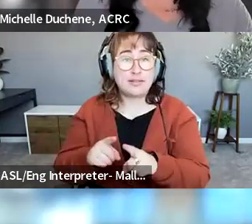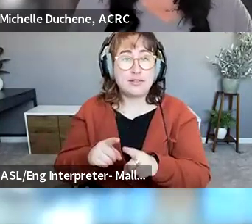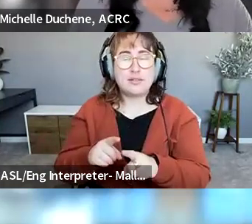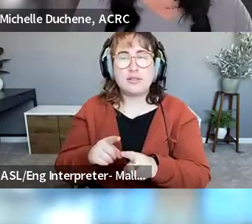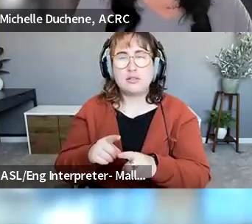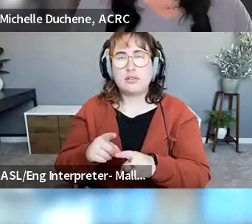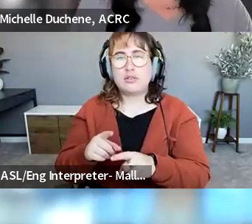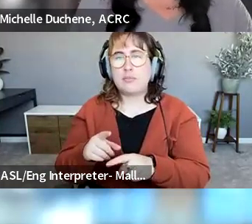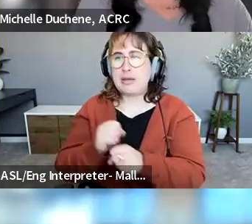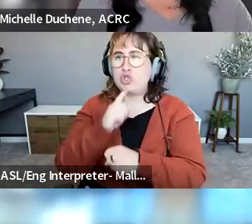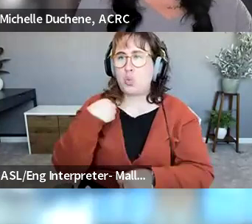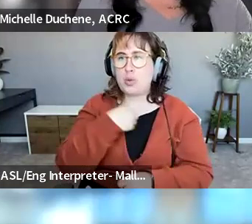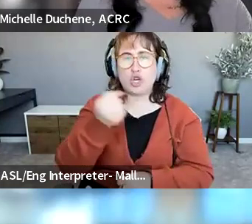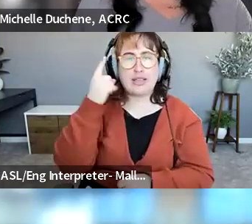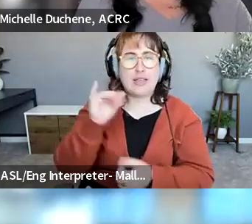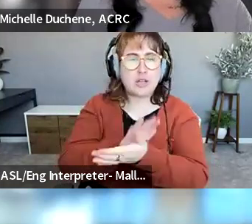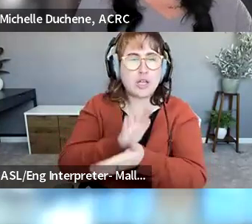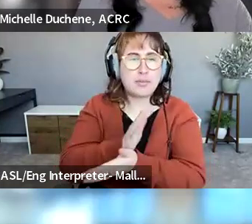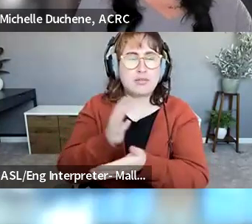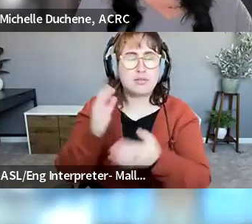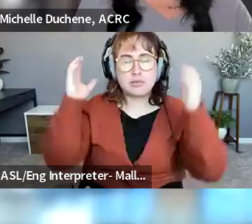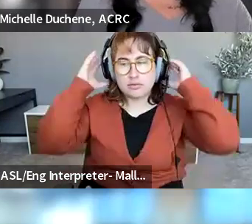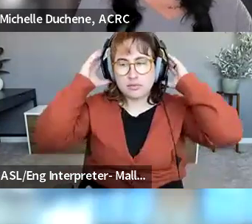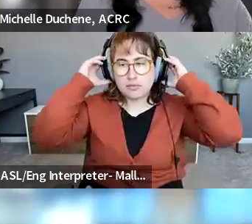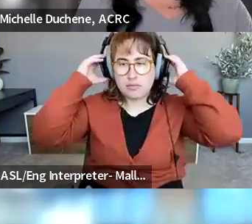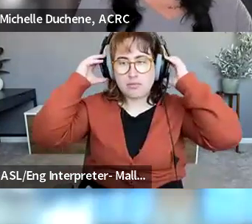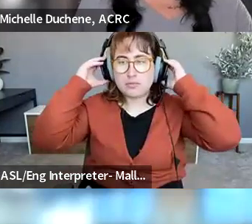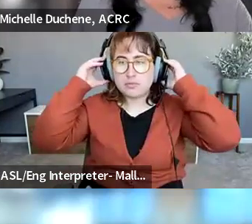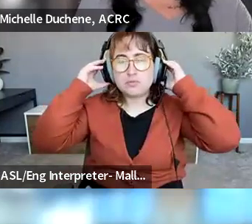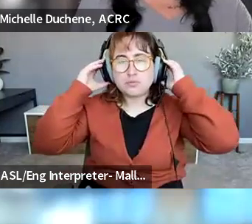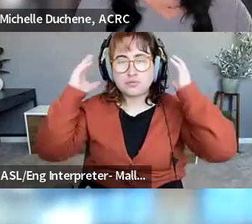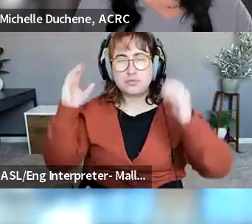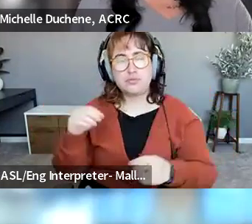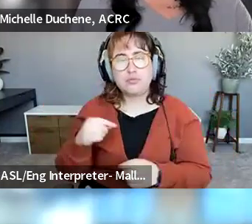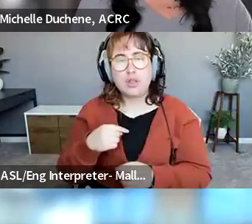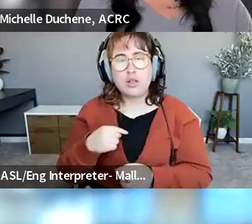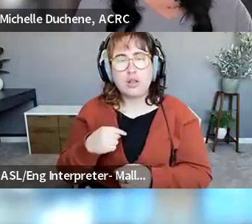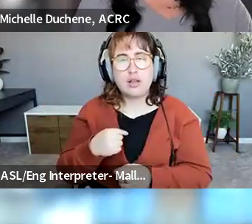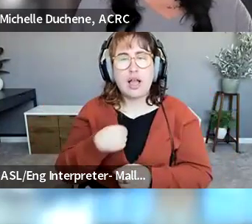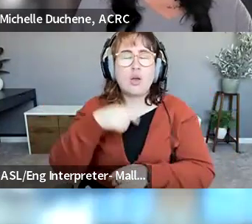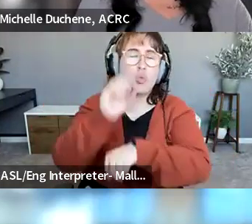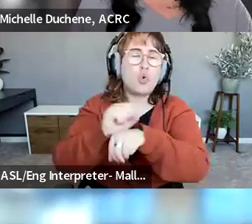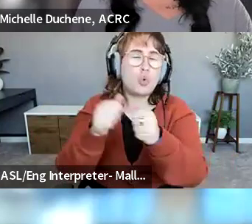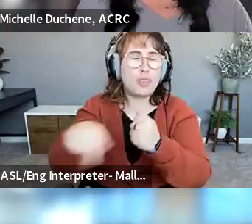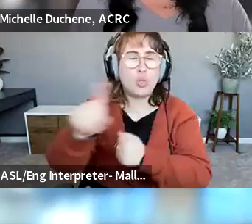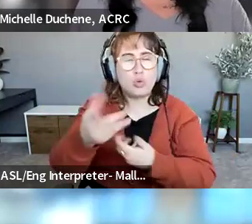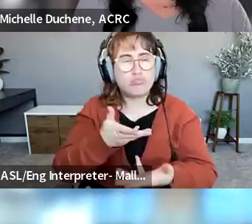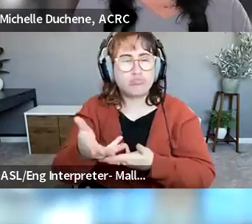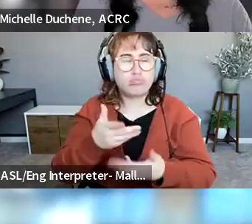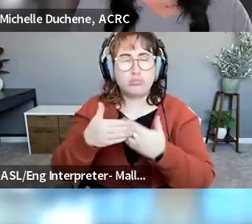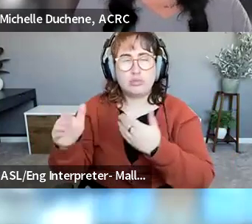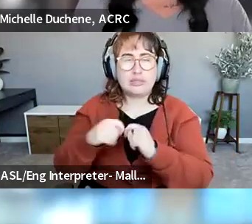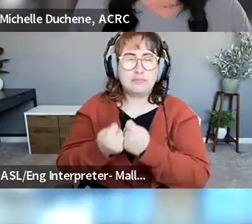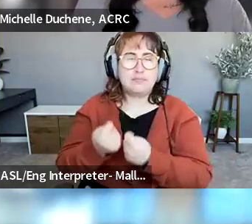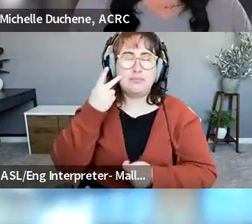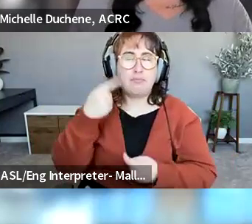what is the document that we have that kind of outlines this as well. So I'll work with you guys on as part of that team because I'd love